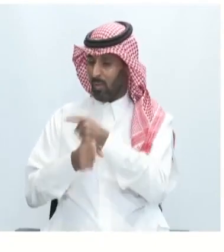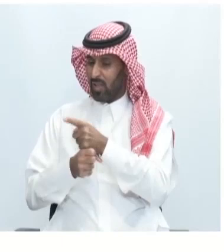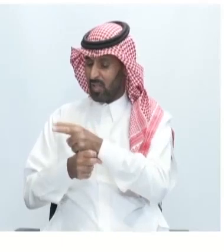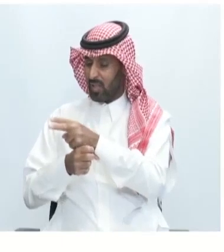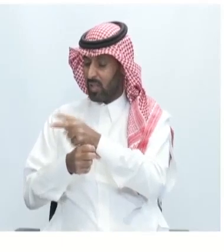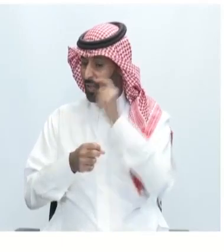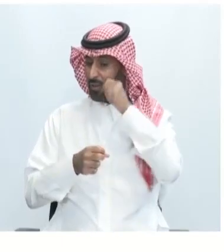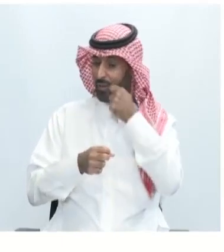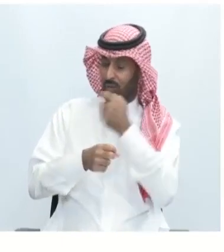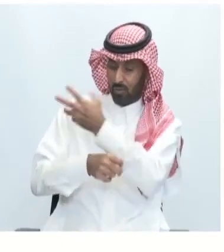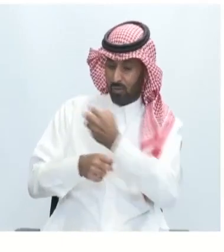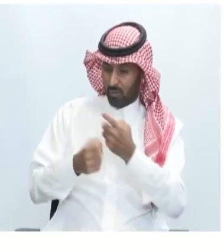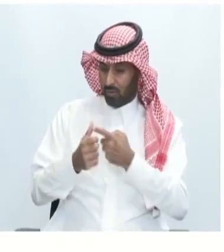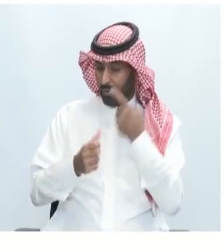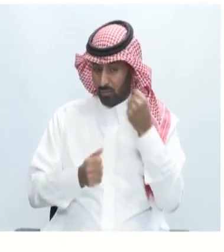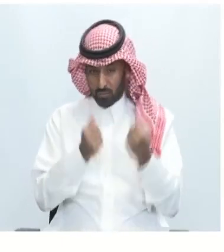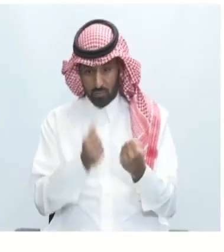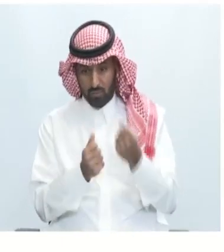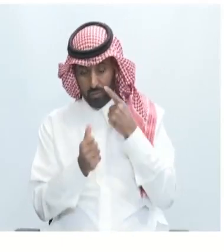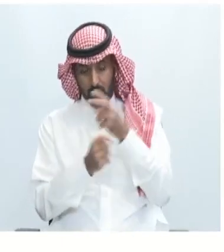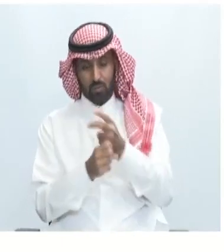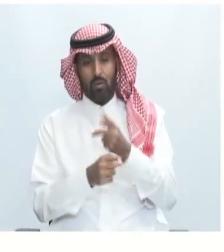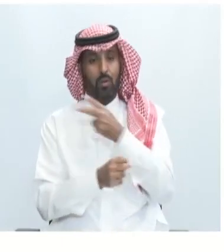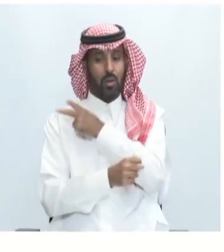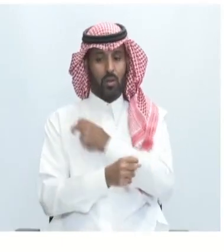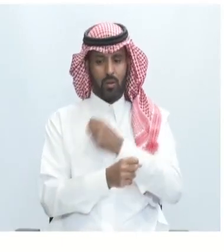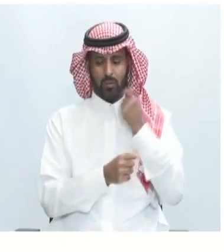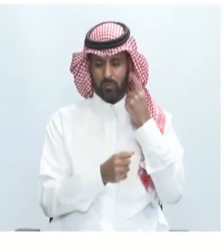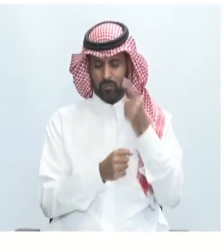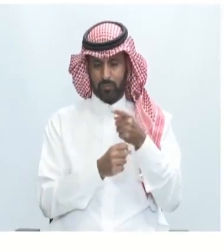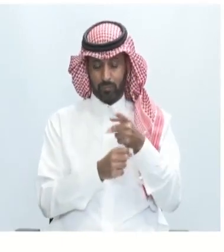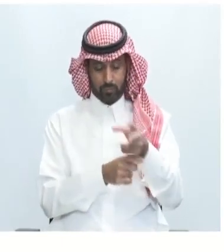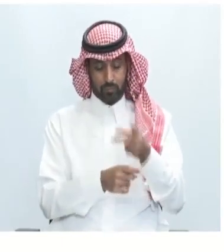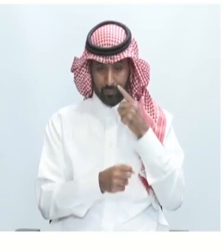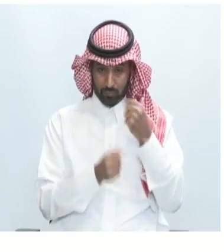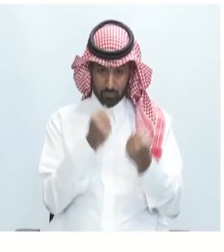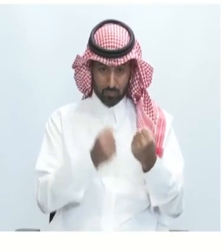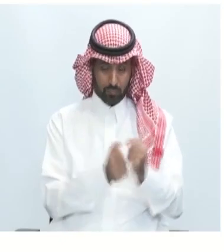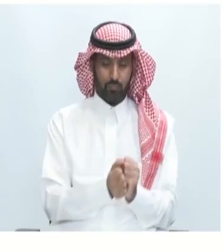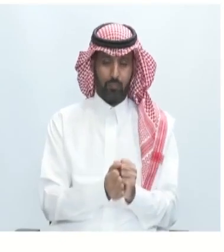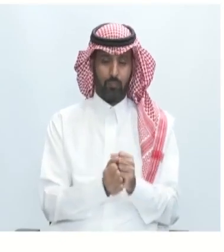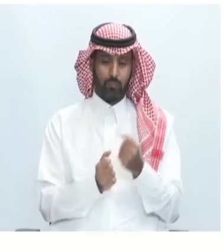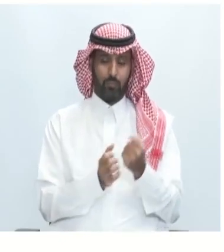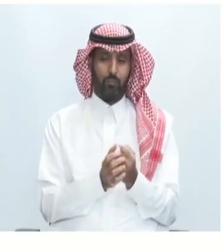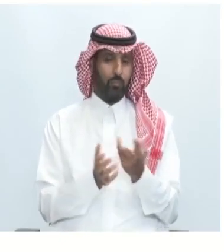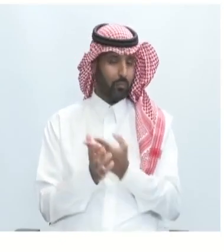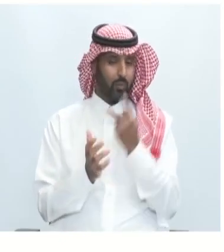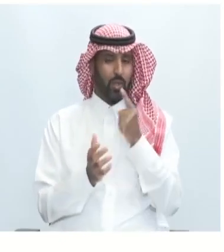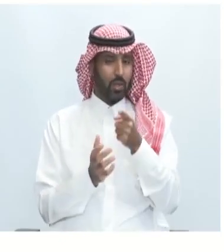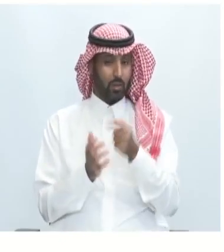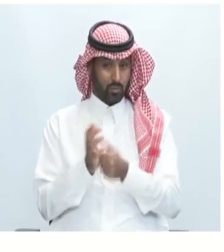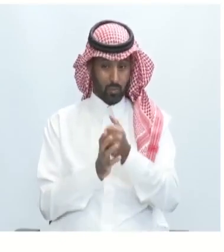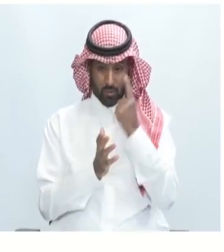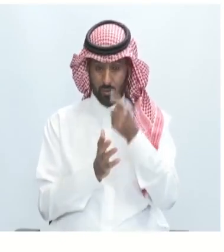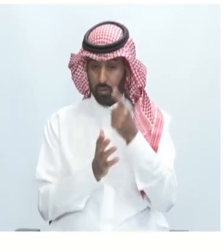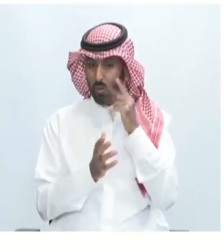men of stealing a car. The police accused the men of stealing a car.